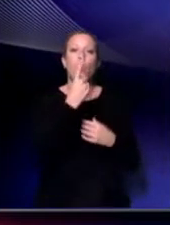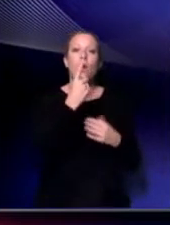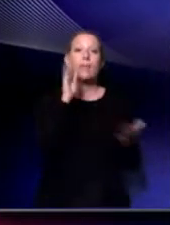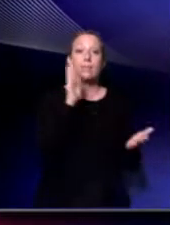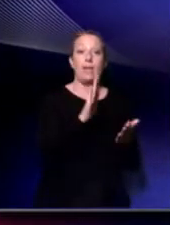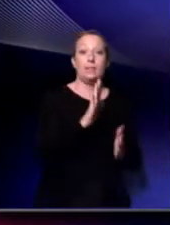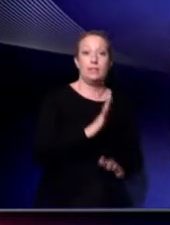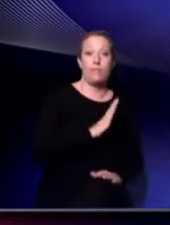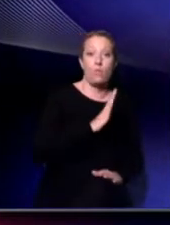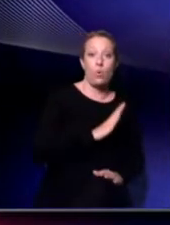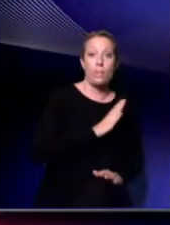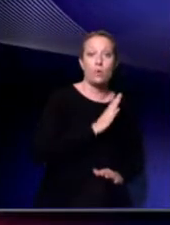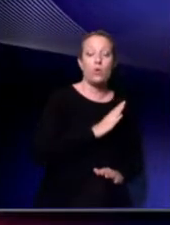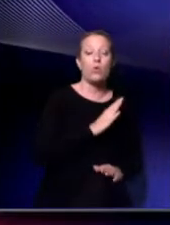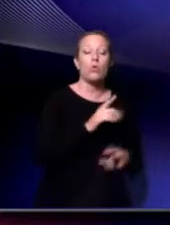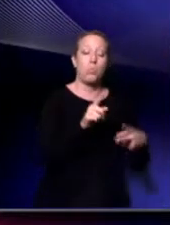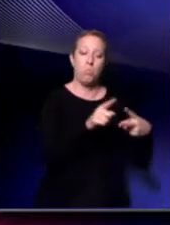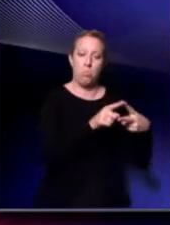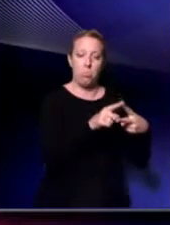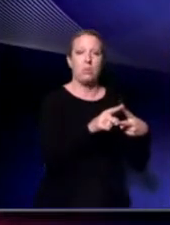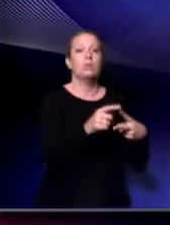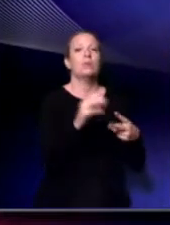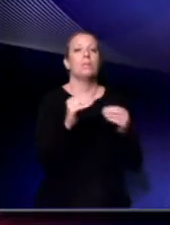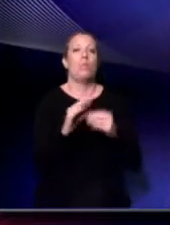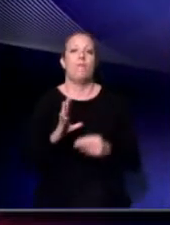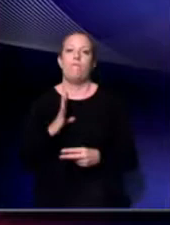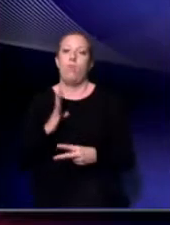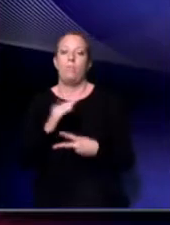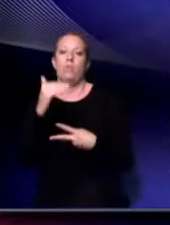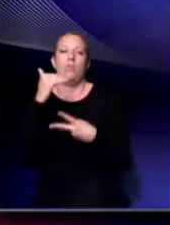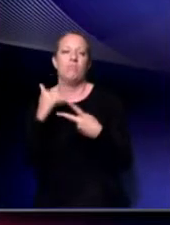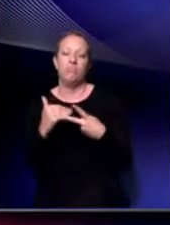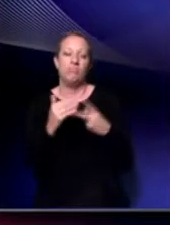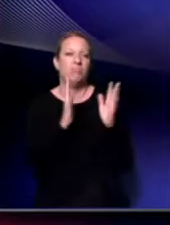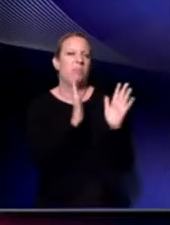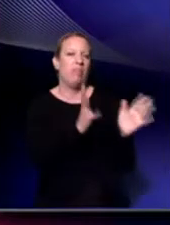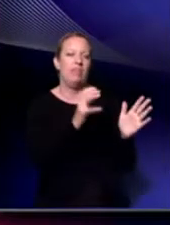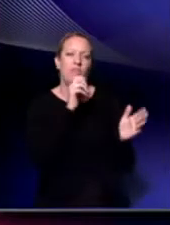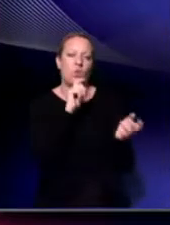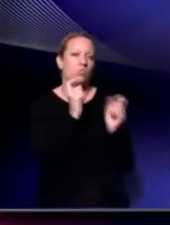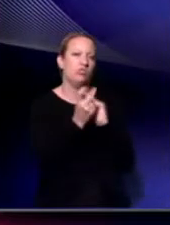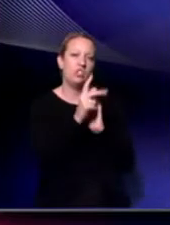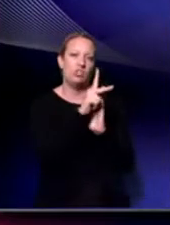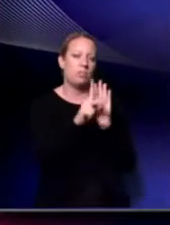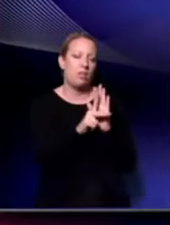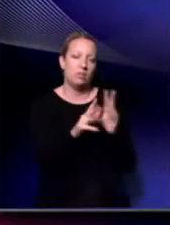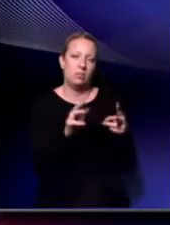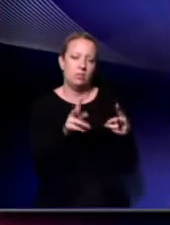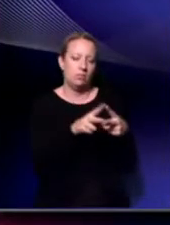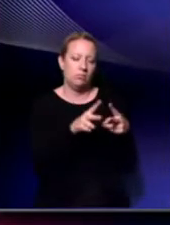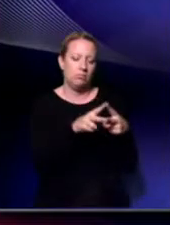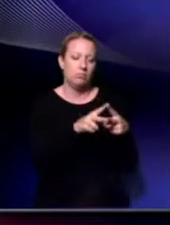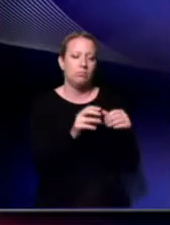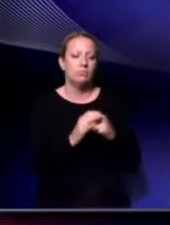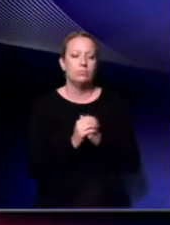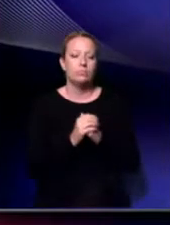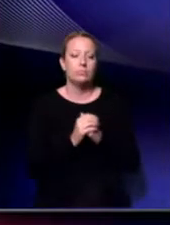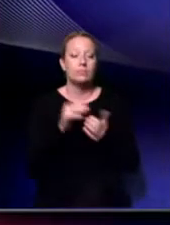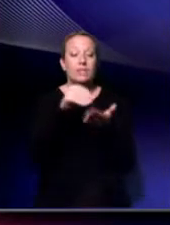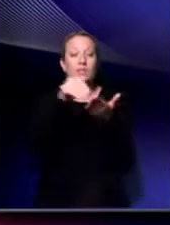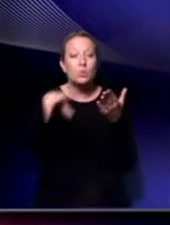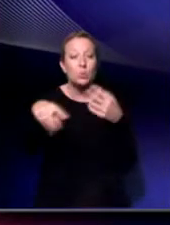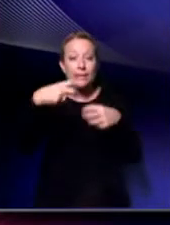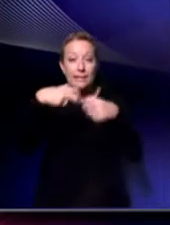that are better kept to that process, and I don't think that we should change those 2 processes. Same with the students.